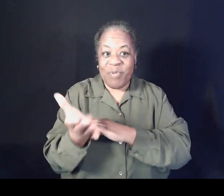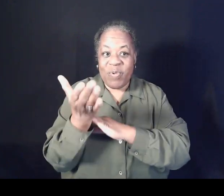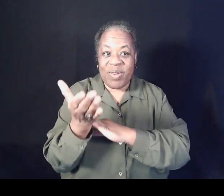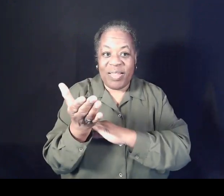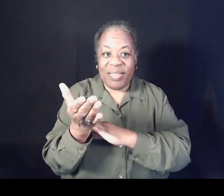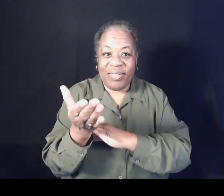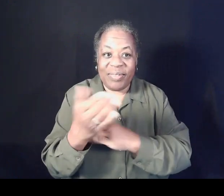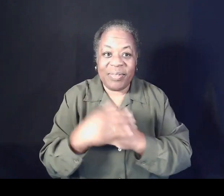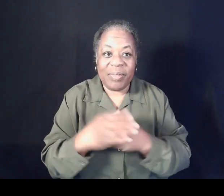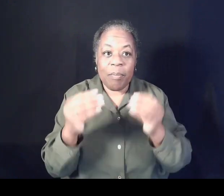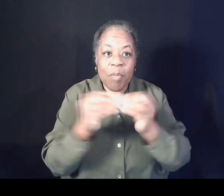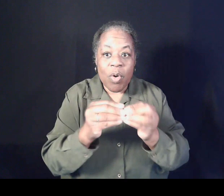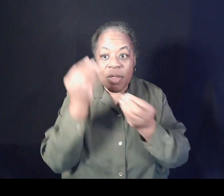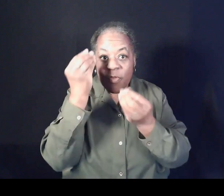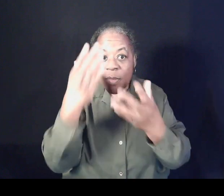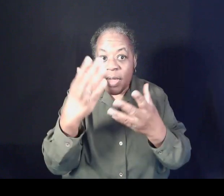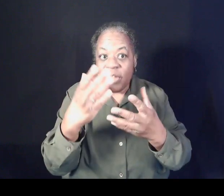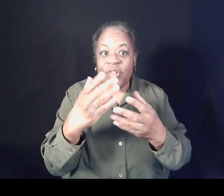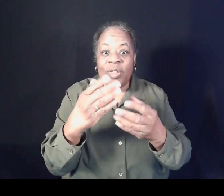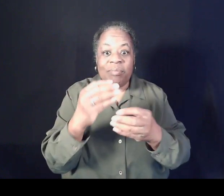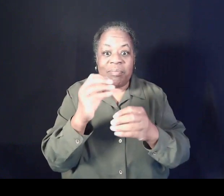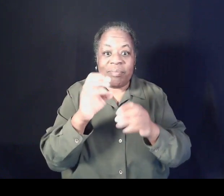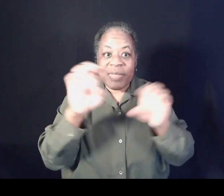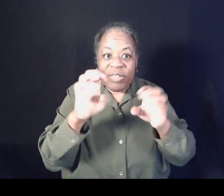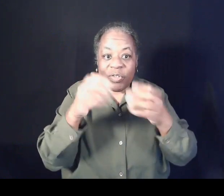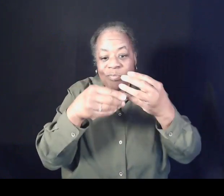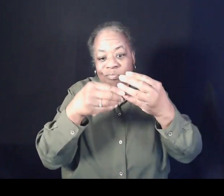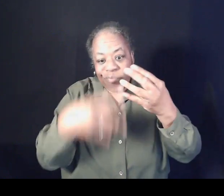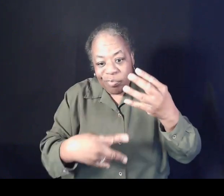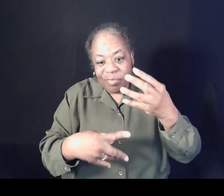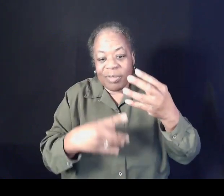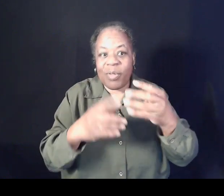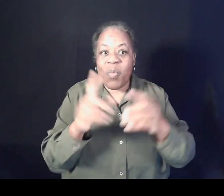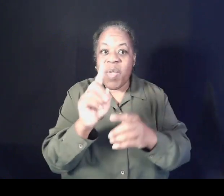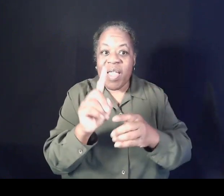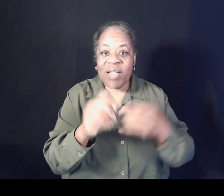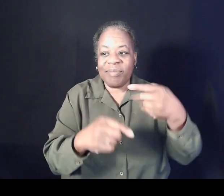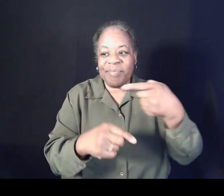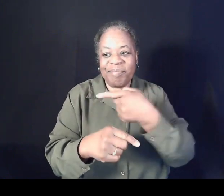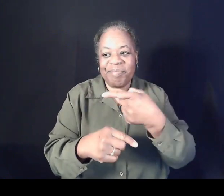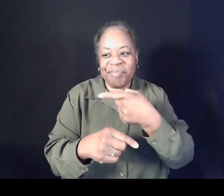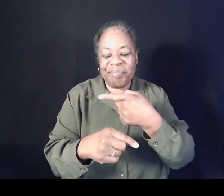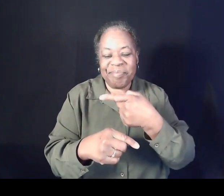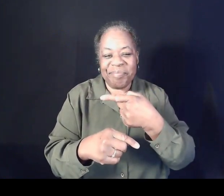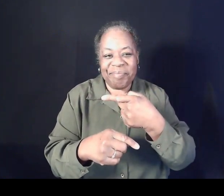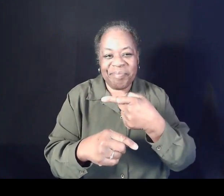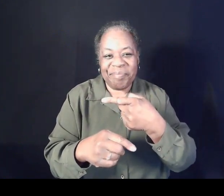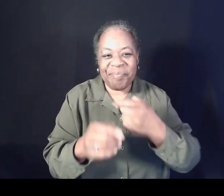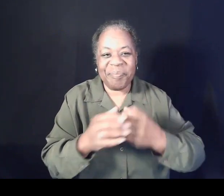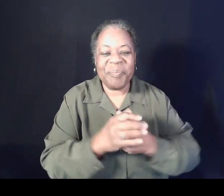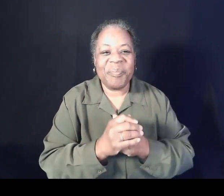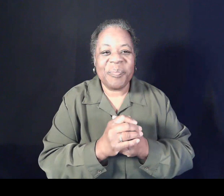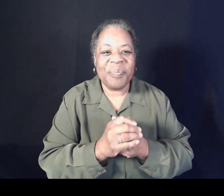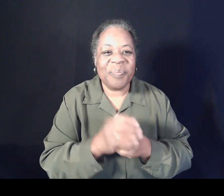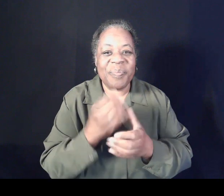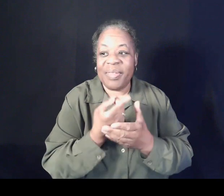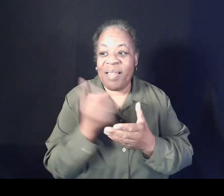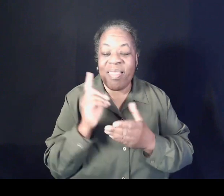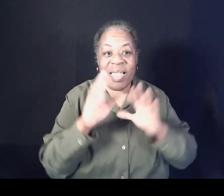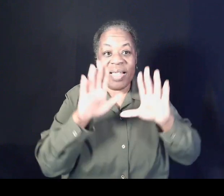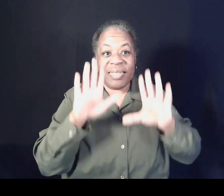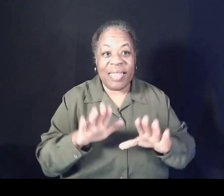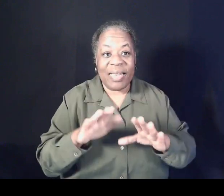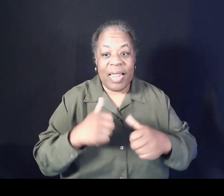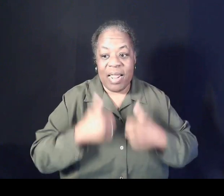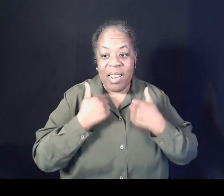More information about all things Easter is available right now at grace.org/Easter. Last Sunday, we live streamed